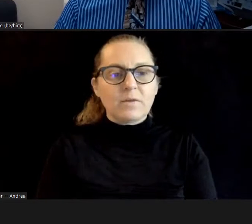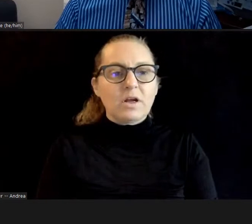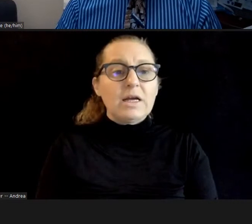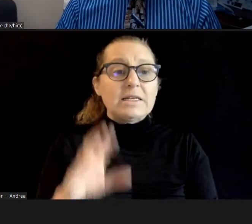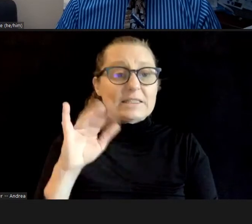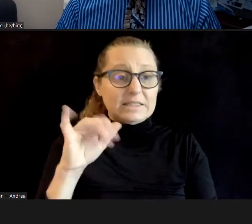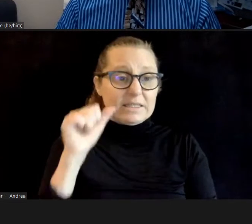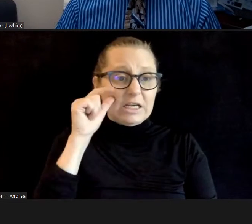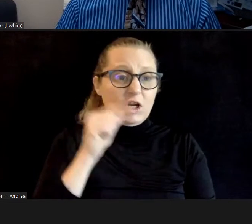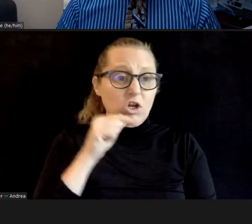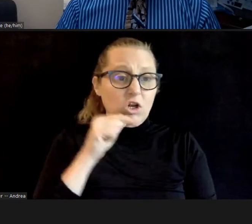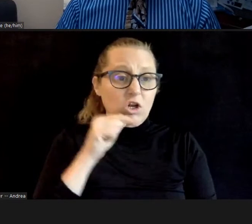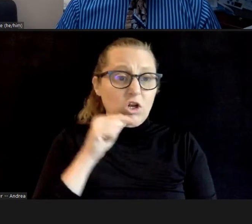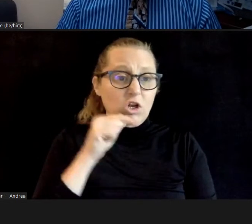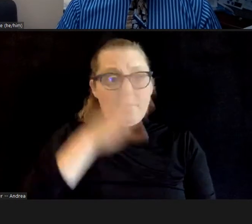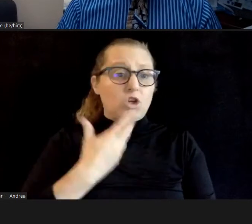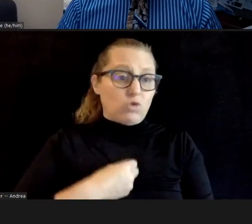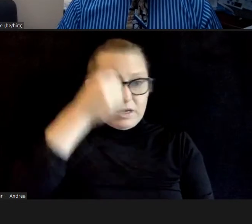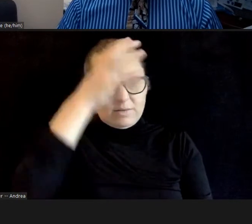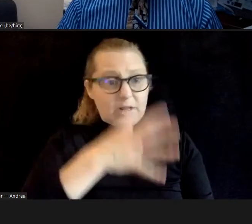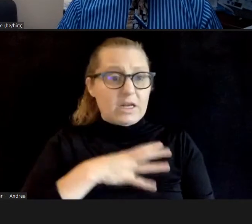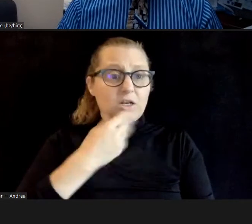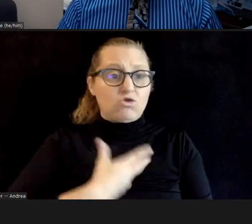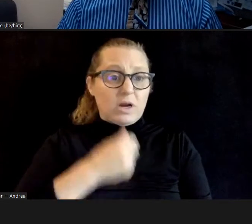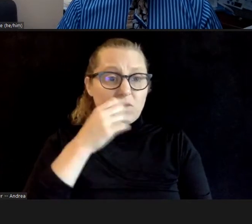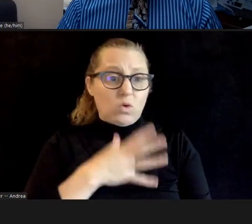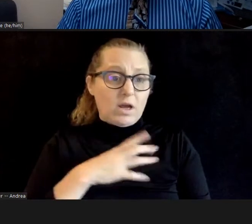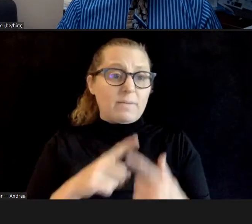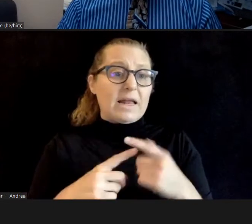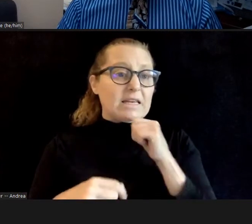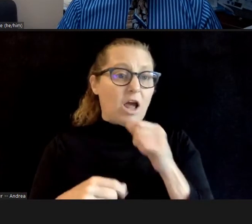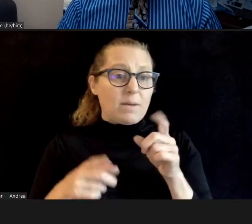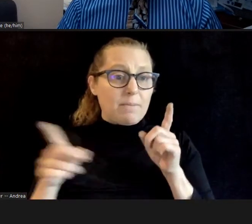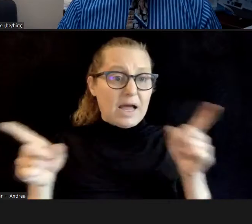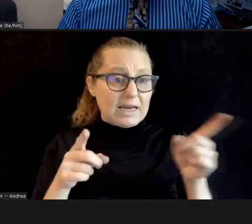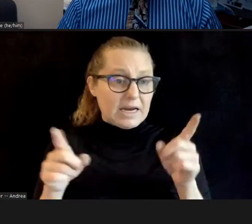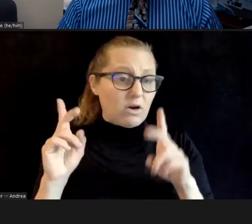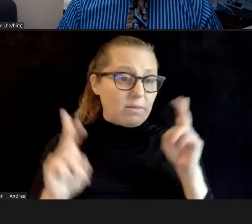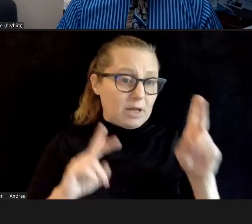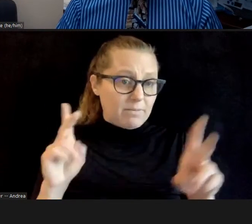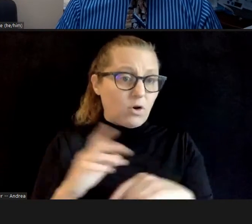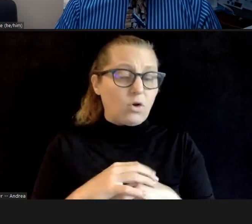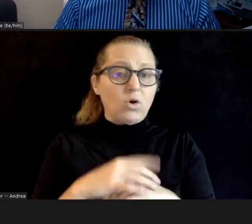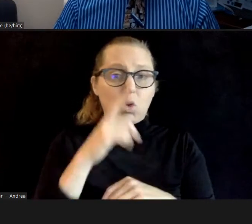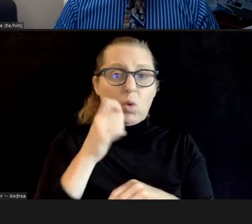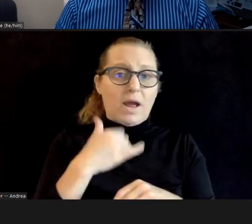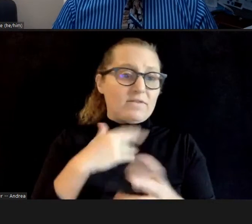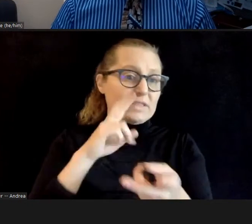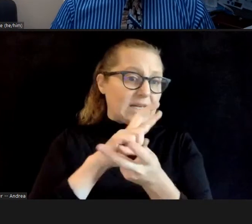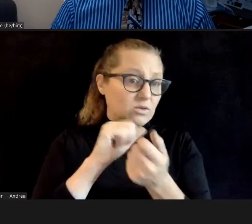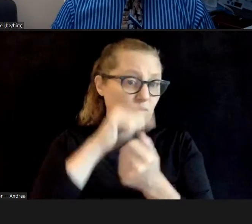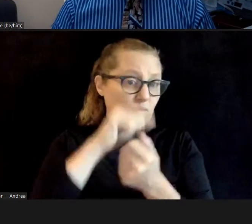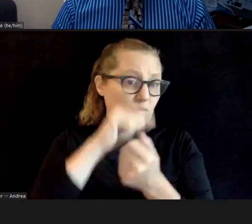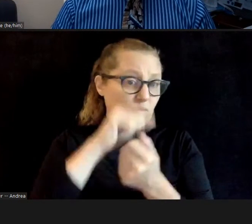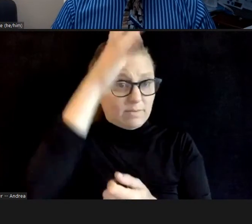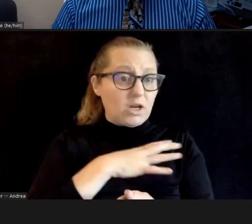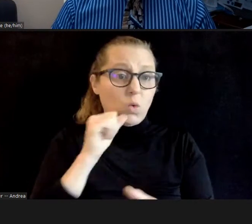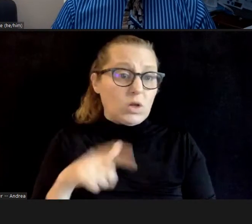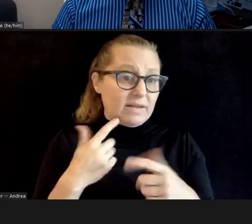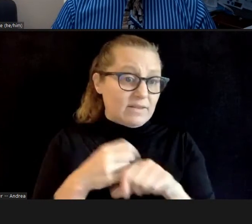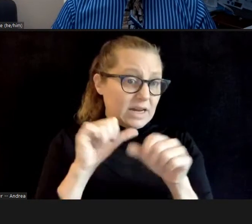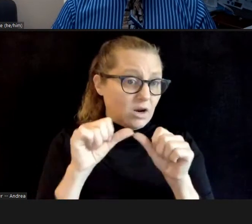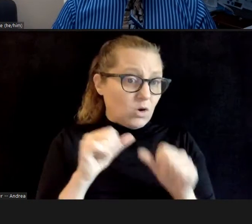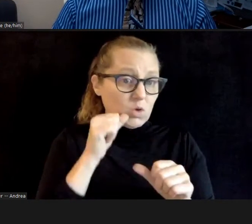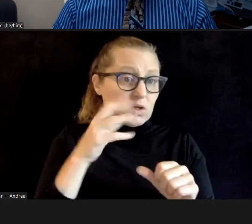Cisgender men, transgender women, and non-binary people who have sex with men, reside in an area experiencing